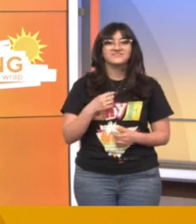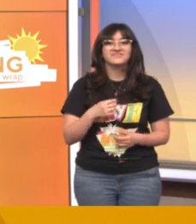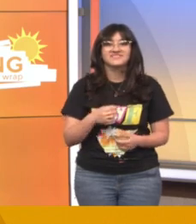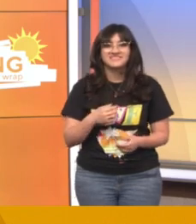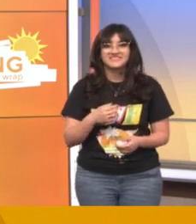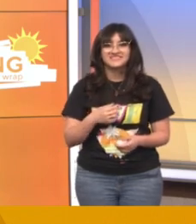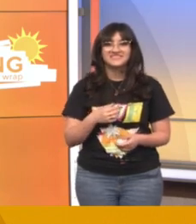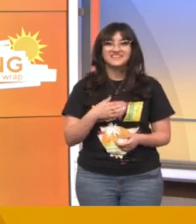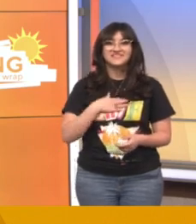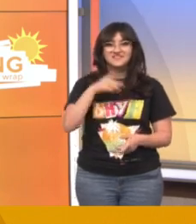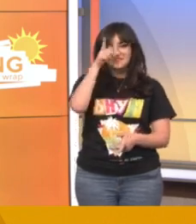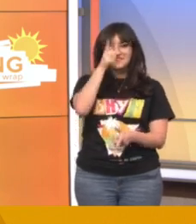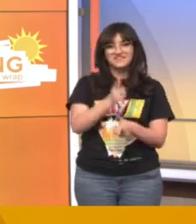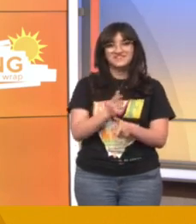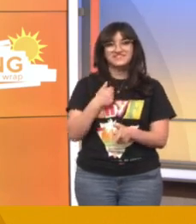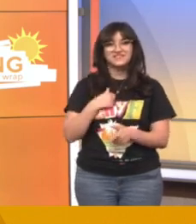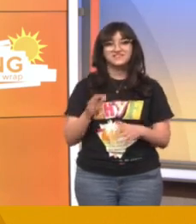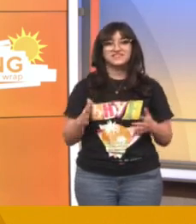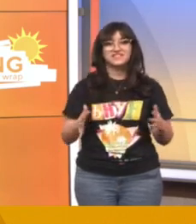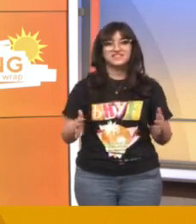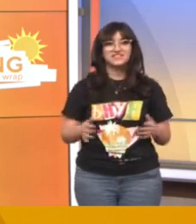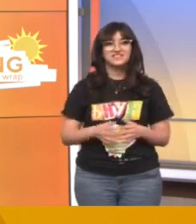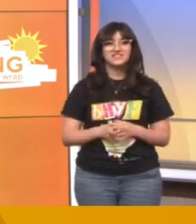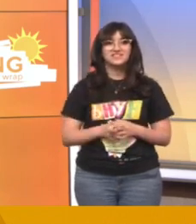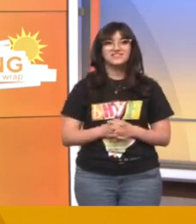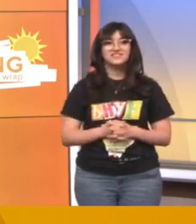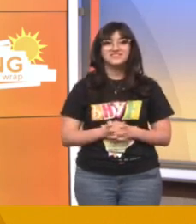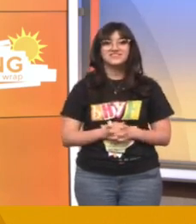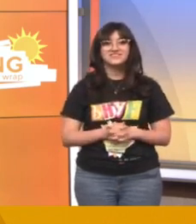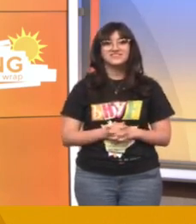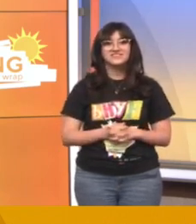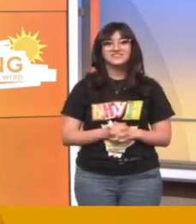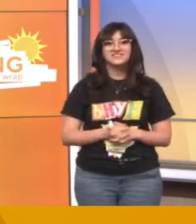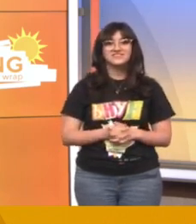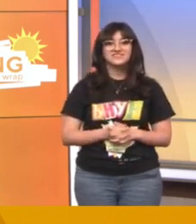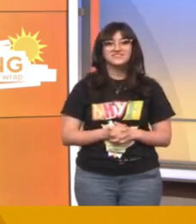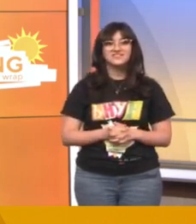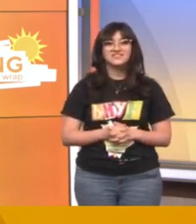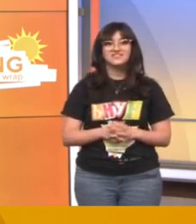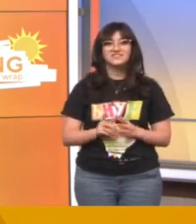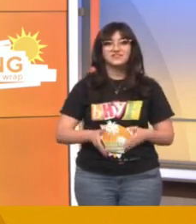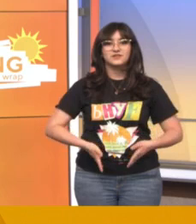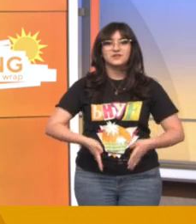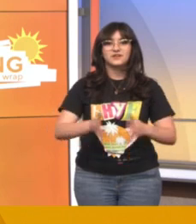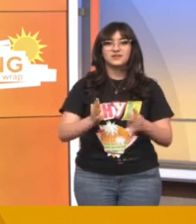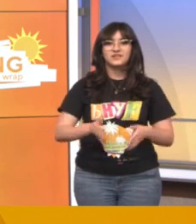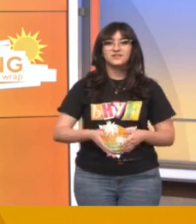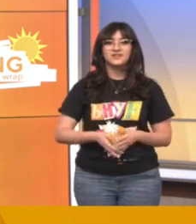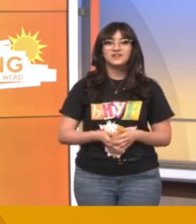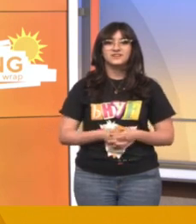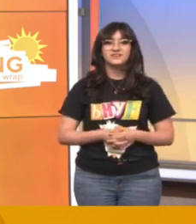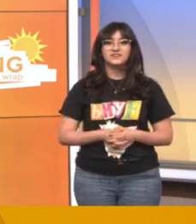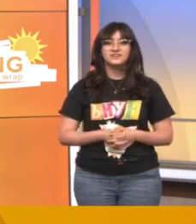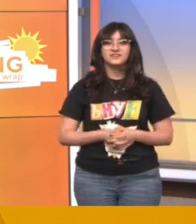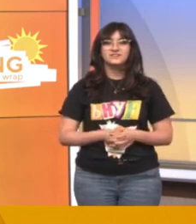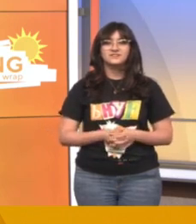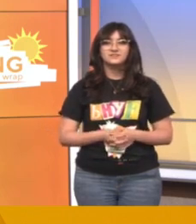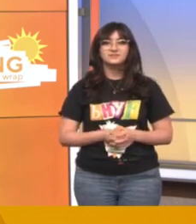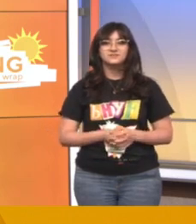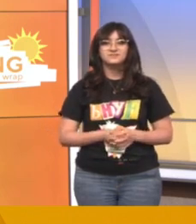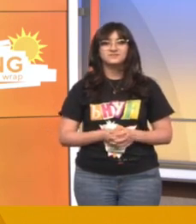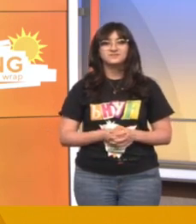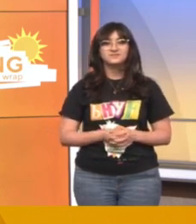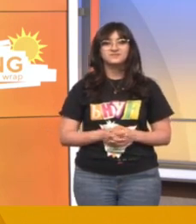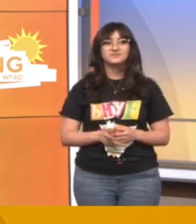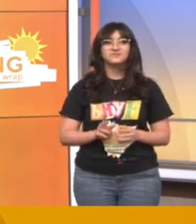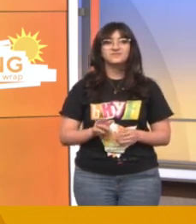guys. My brothers aren't really having anyone to look up to, and now you're just paving the way and doing so much stuff. And your character Miguel was so incredible